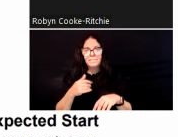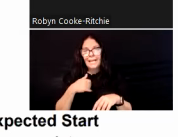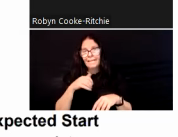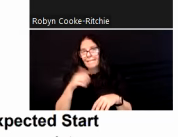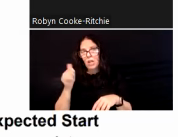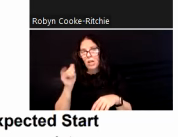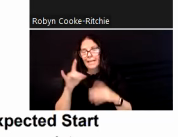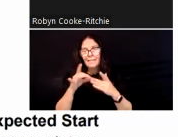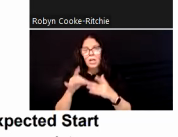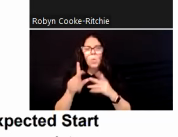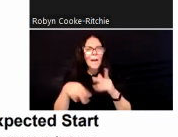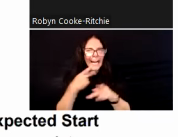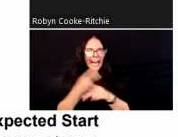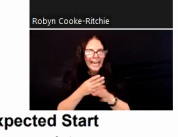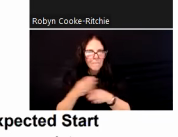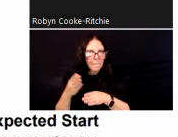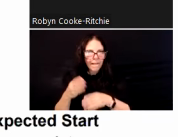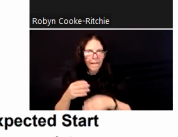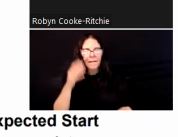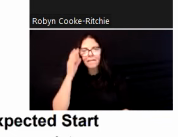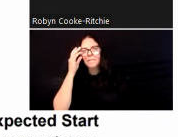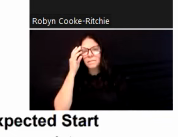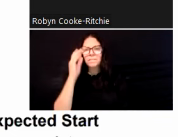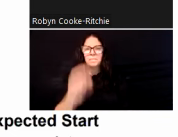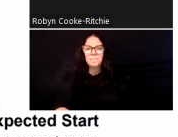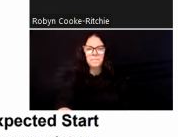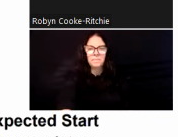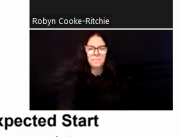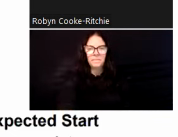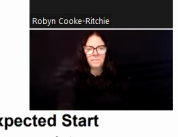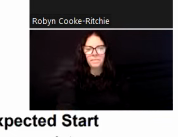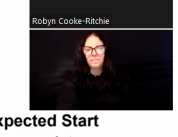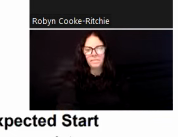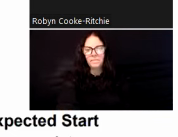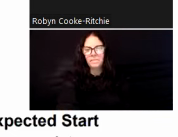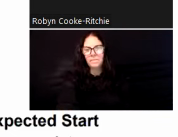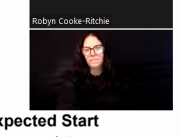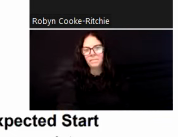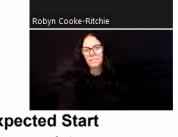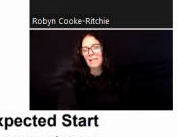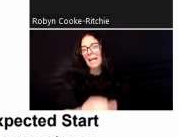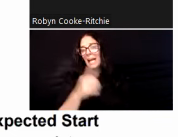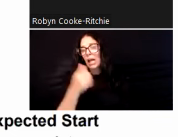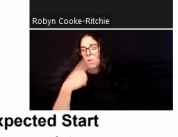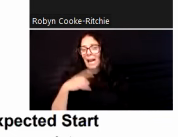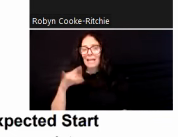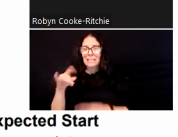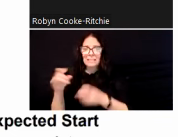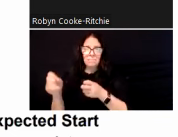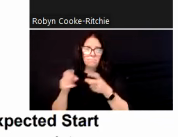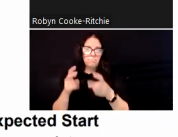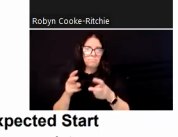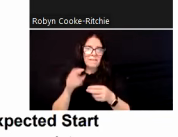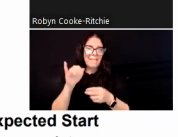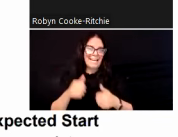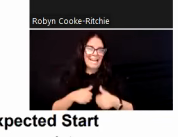type of plan items. And then another one that I just took a sample of here was the address